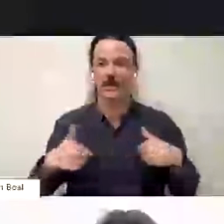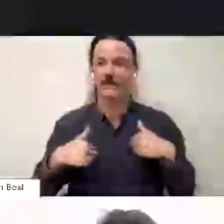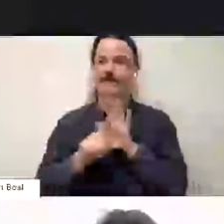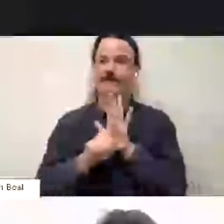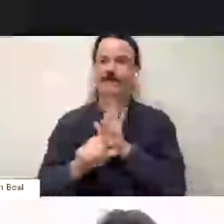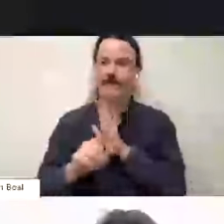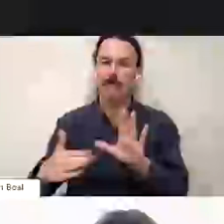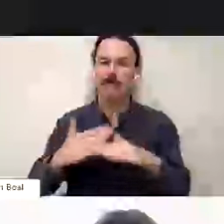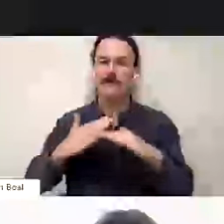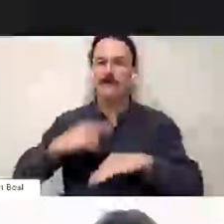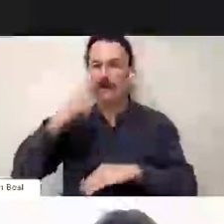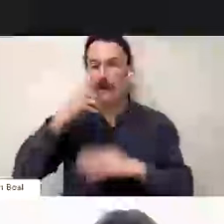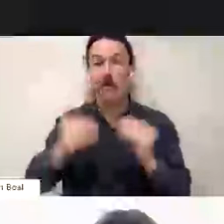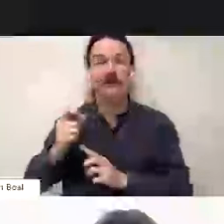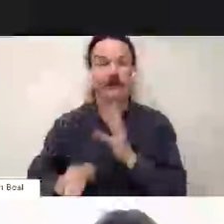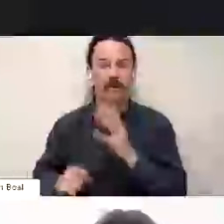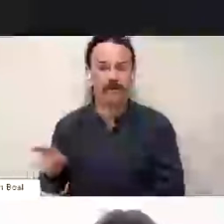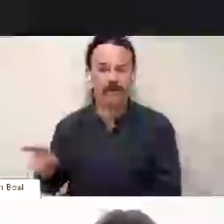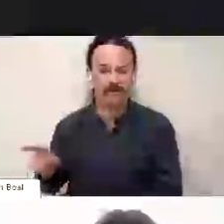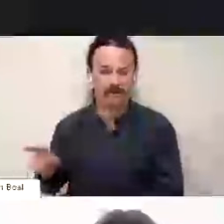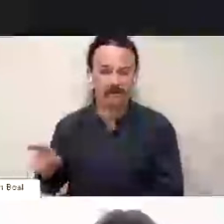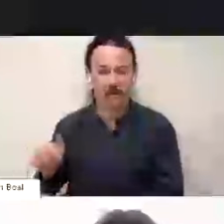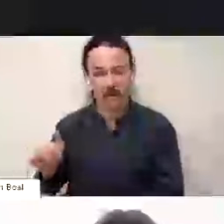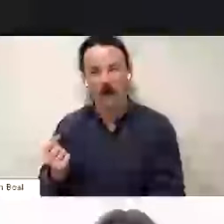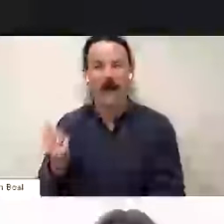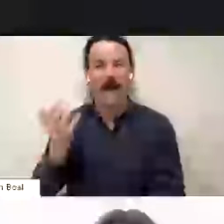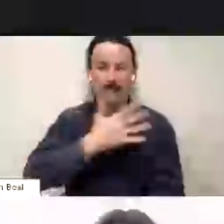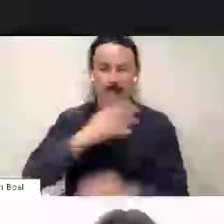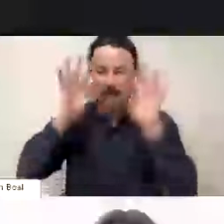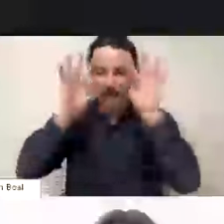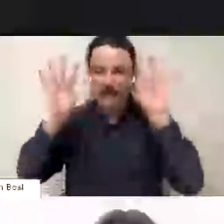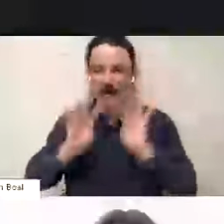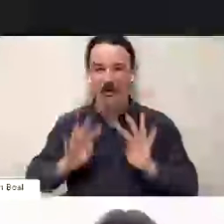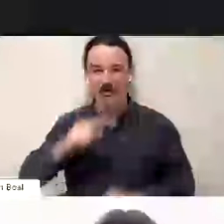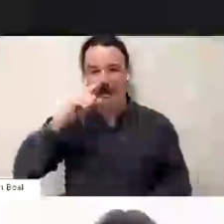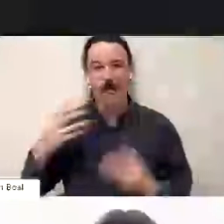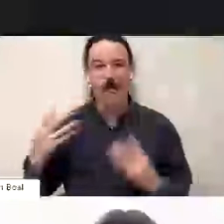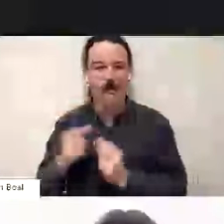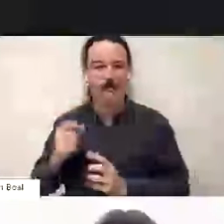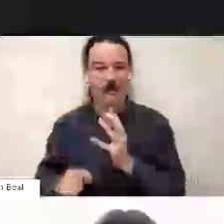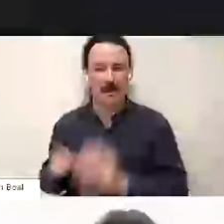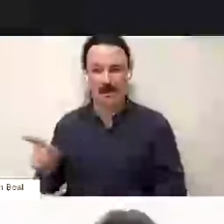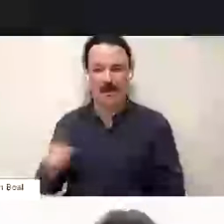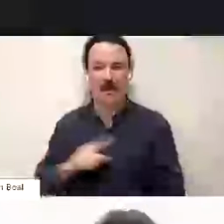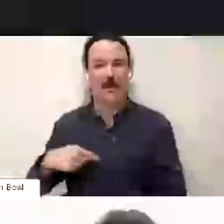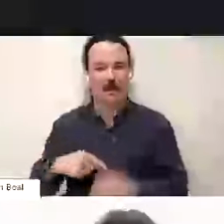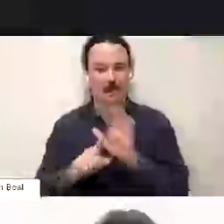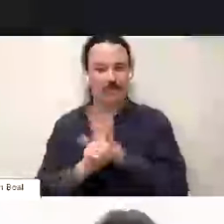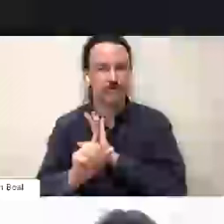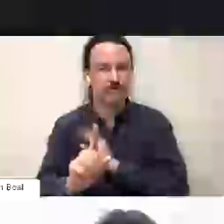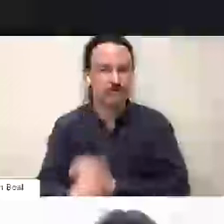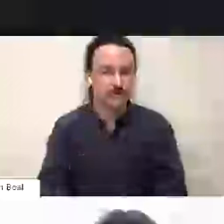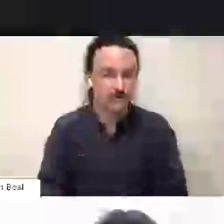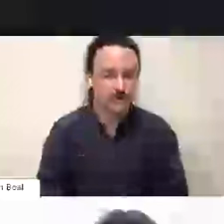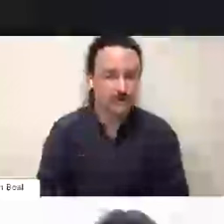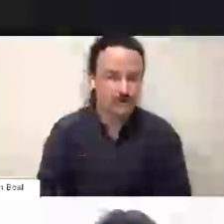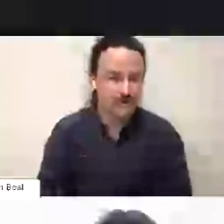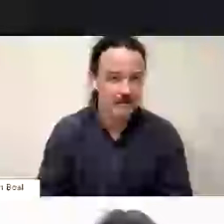with disability or Aboriginal and Torres Strait Islander people with disability. We can trace our gatherings